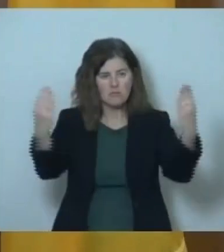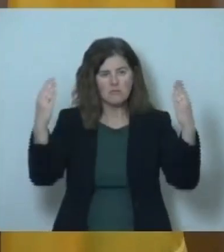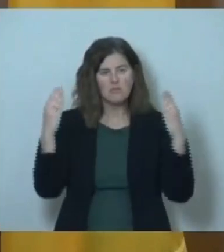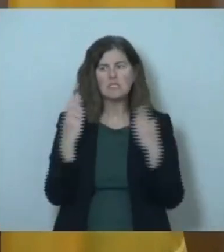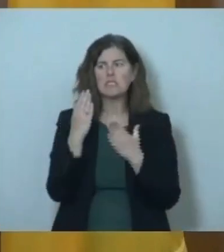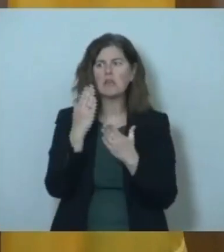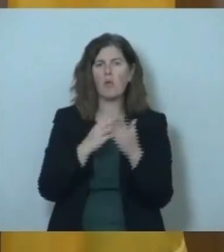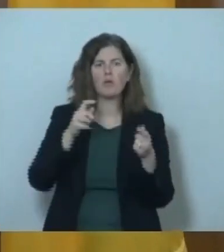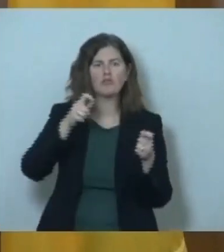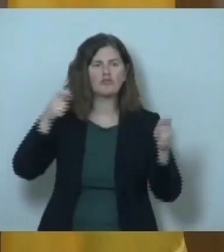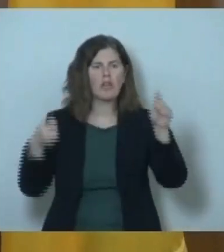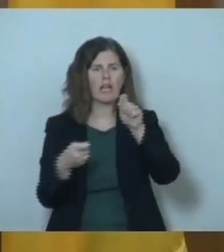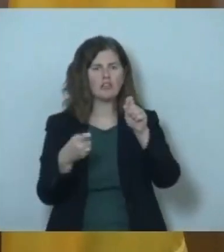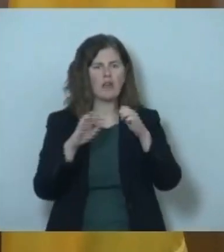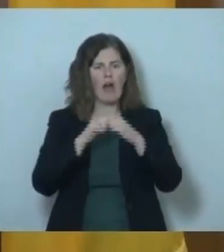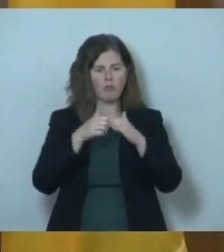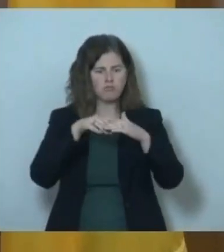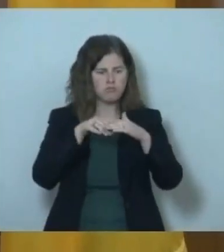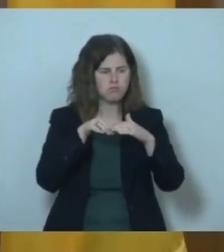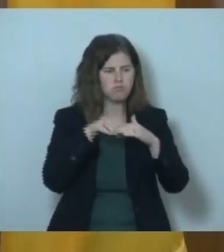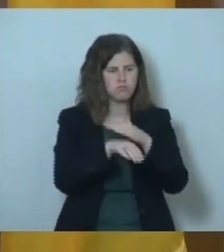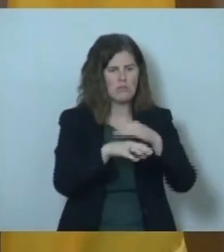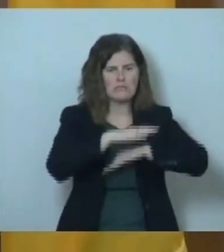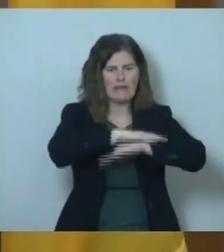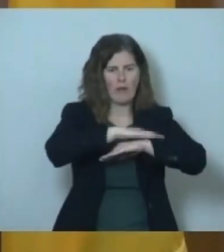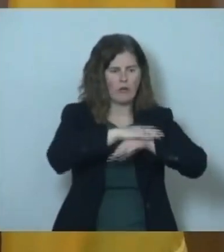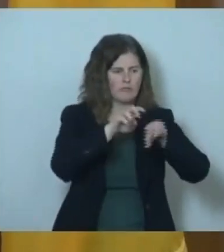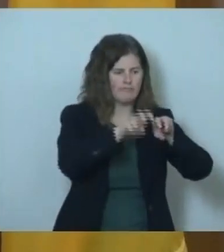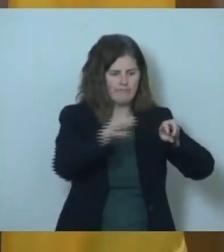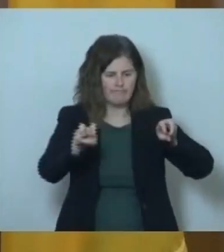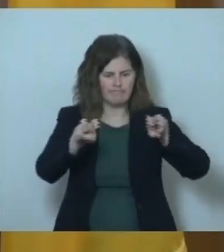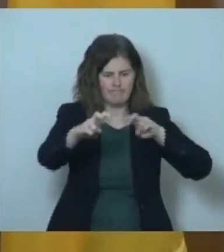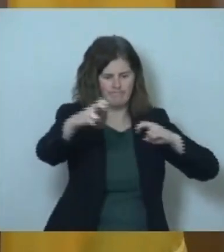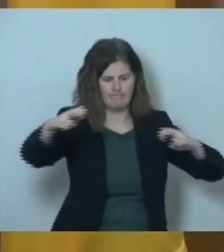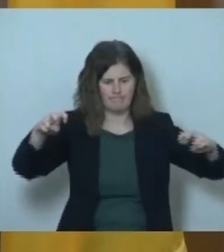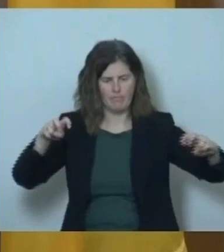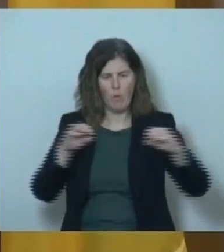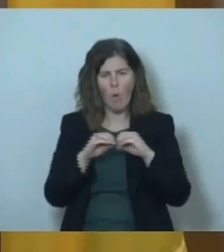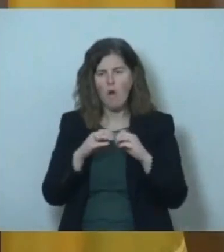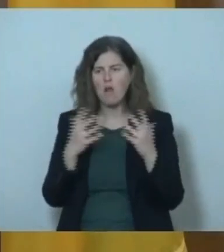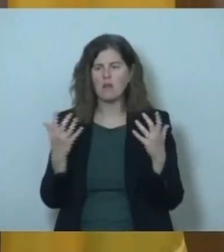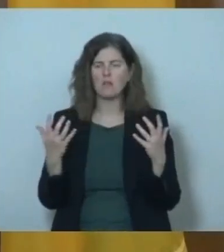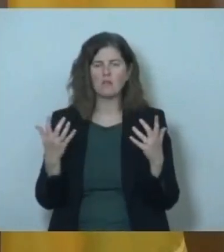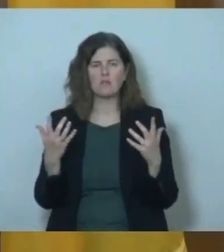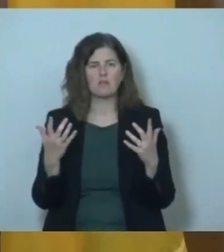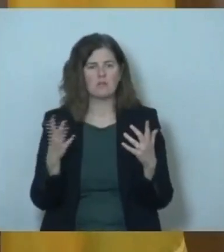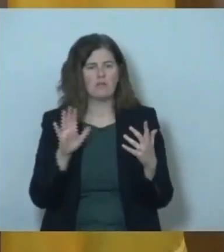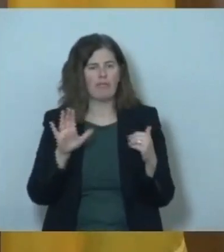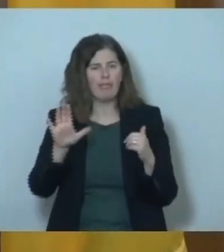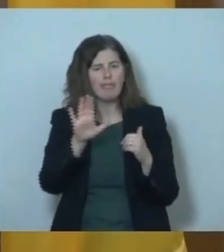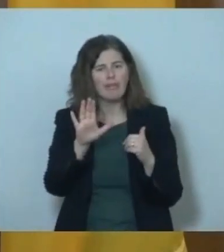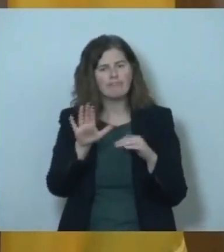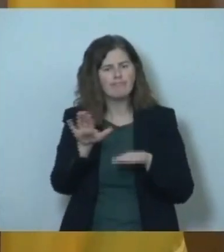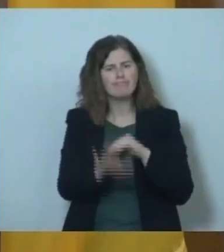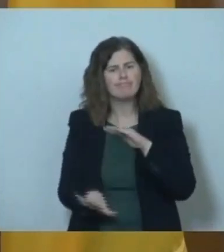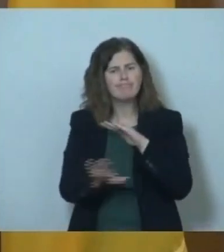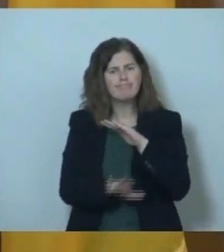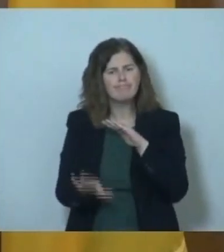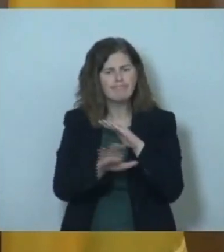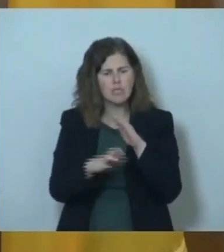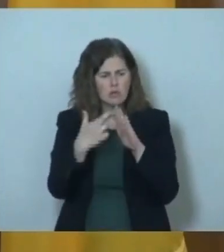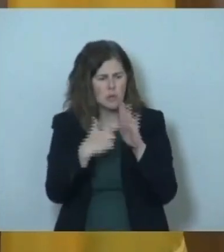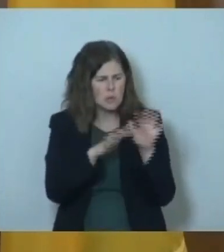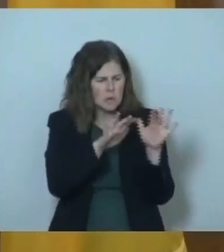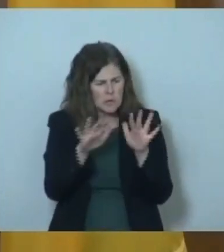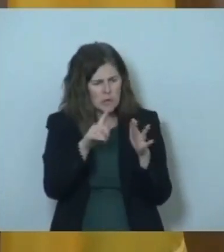the way in which their tables are situated. The basic COVID safe practices